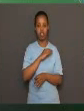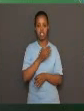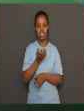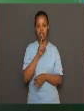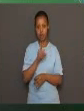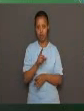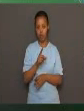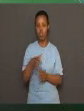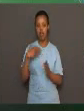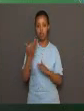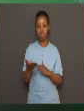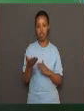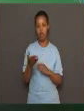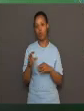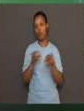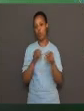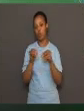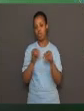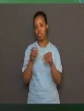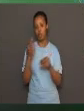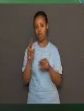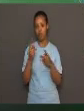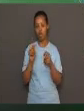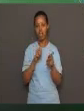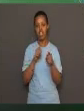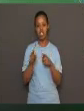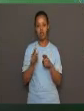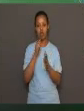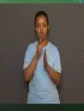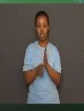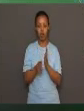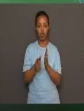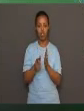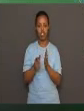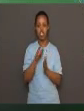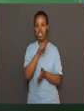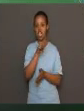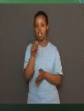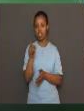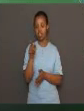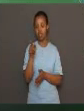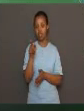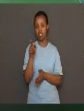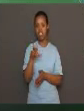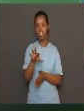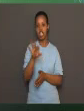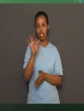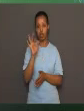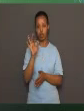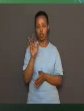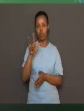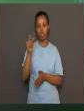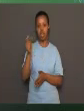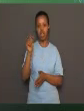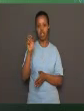next activity, make a list with examples of things you have acquired through